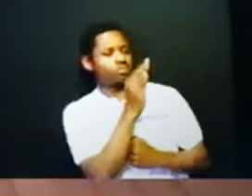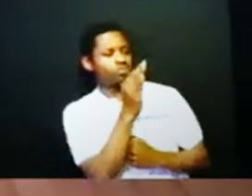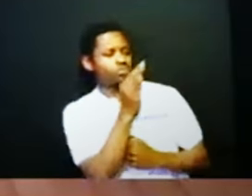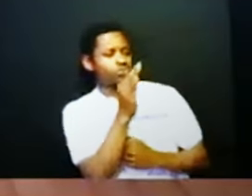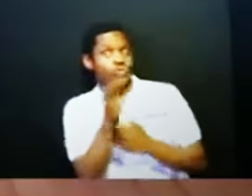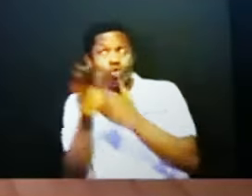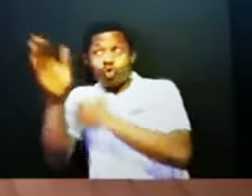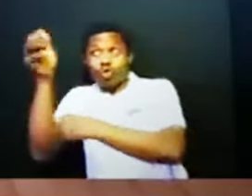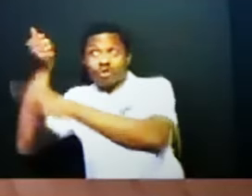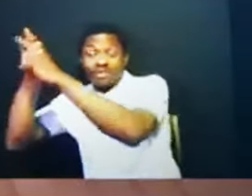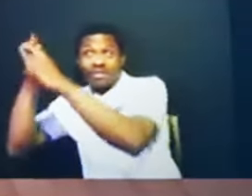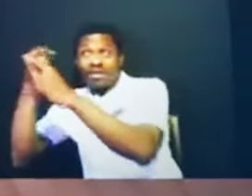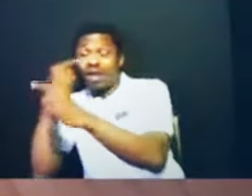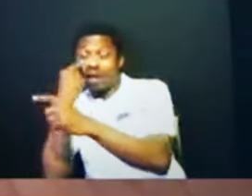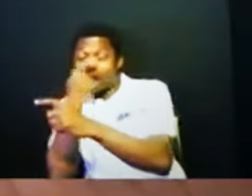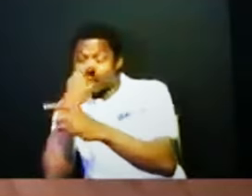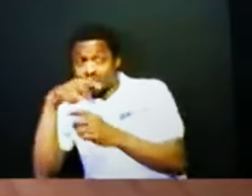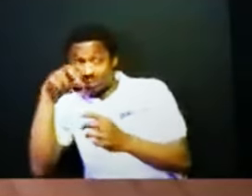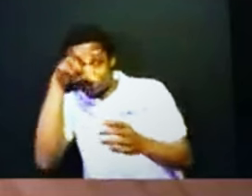Lord.